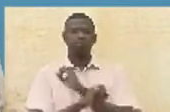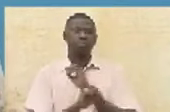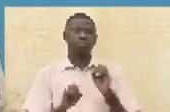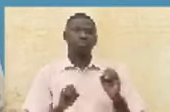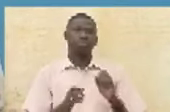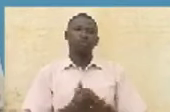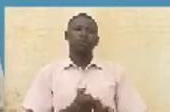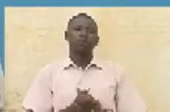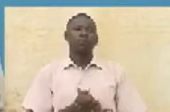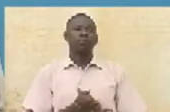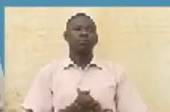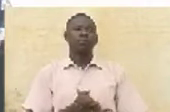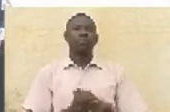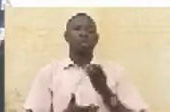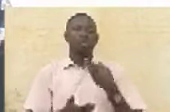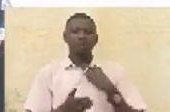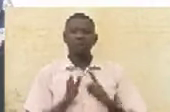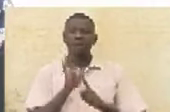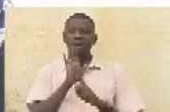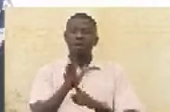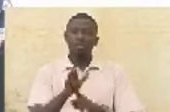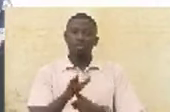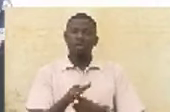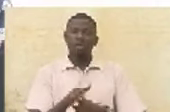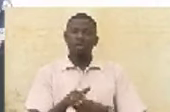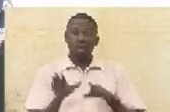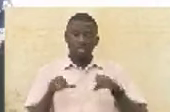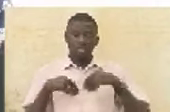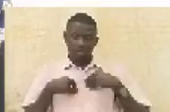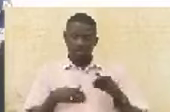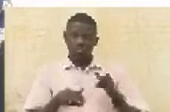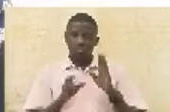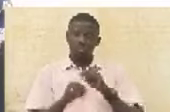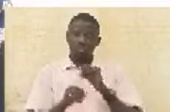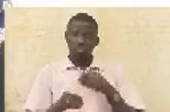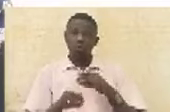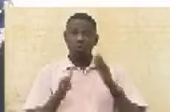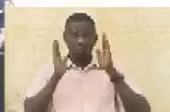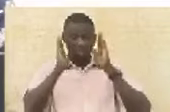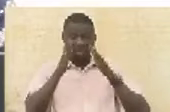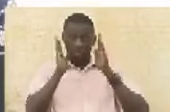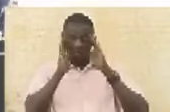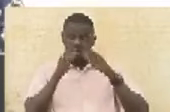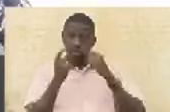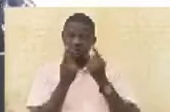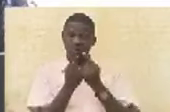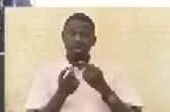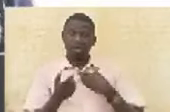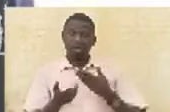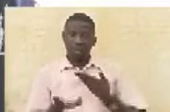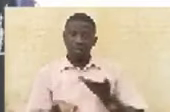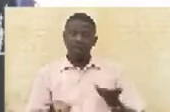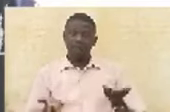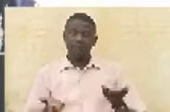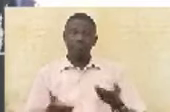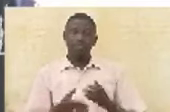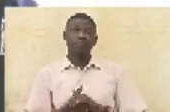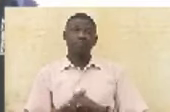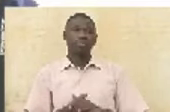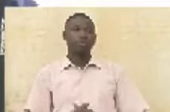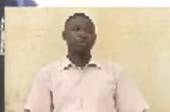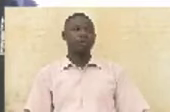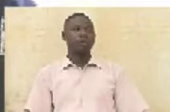Were you, for example, allowed to perform your religious duties? For isilo di la leba misal misal fe